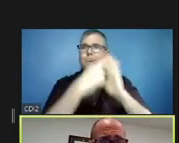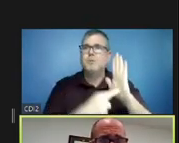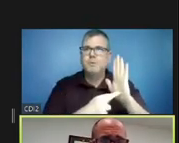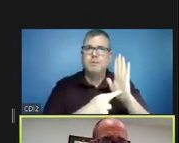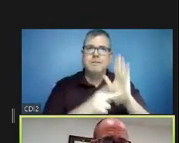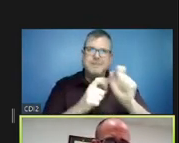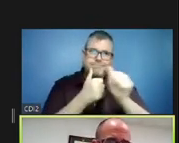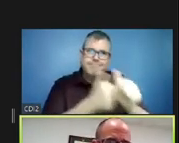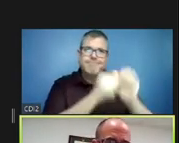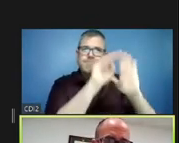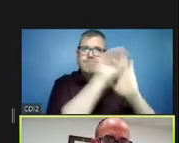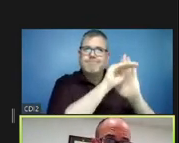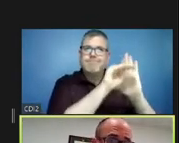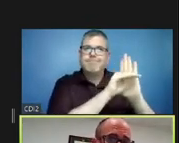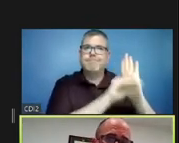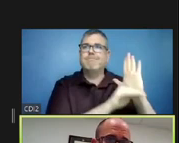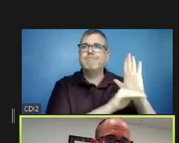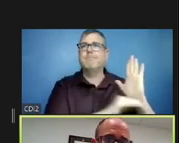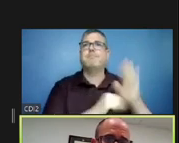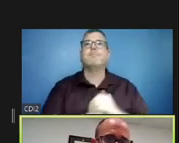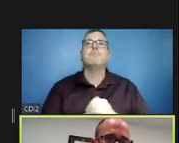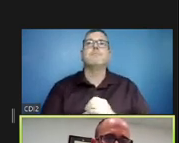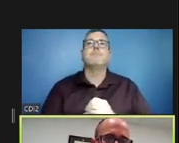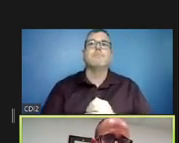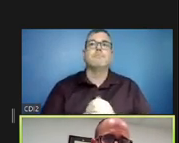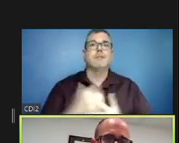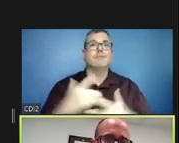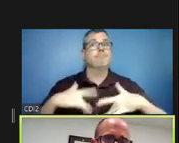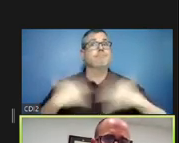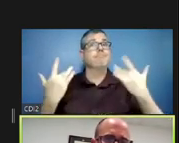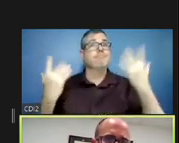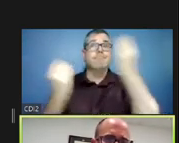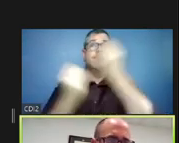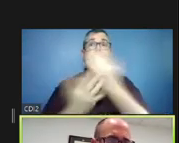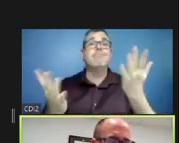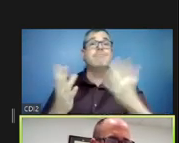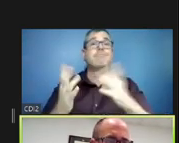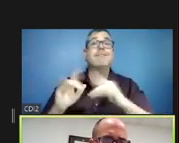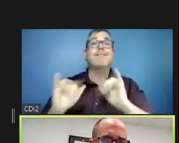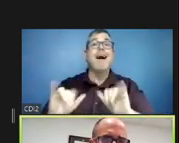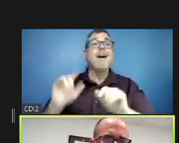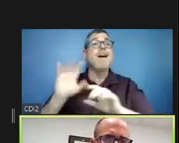happy to report that did take place. There were